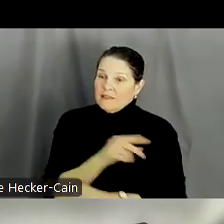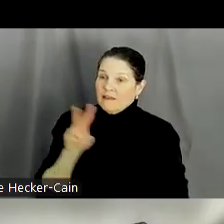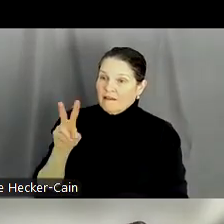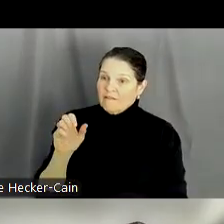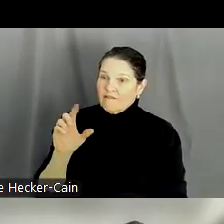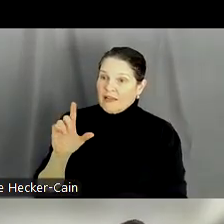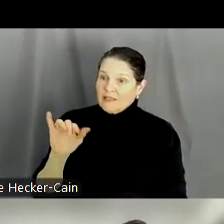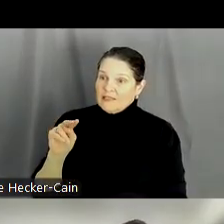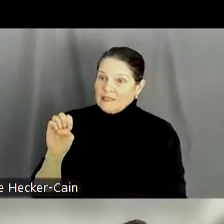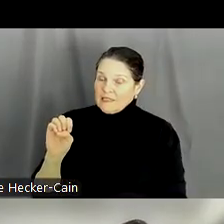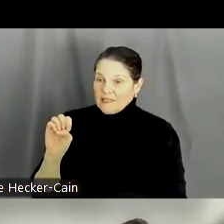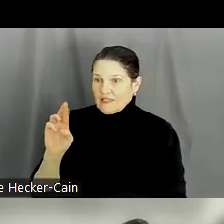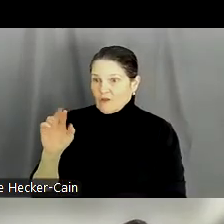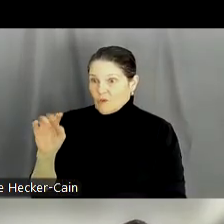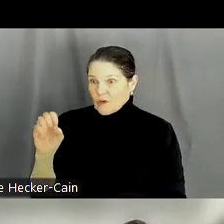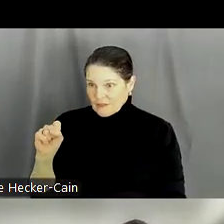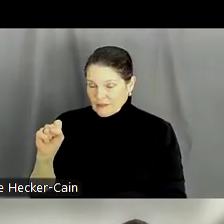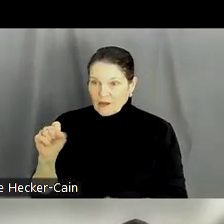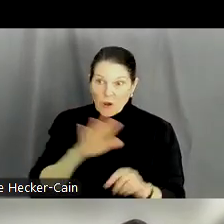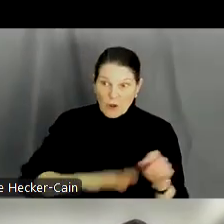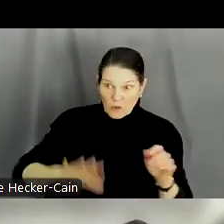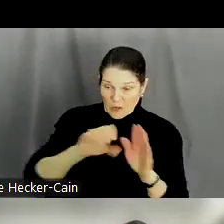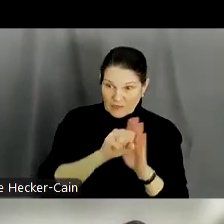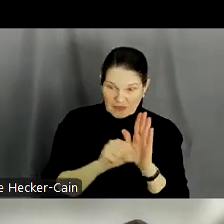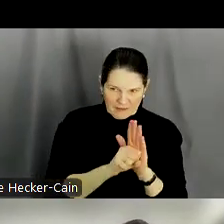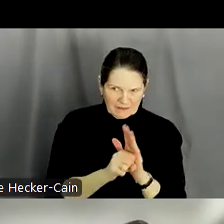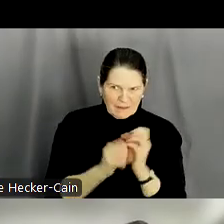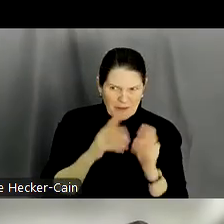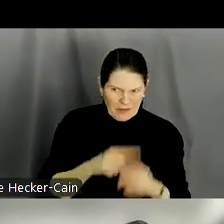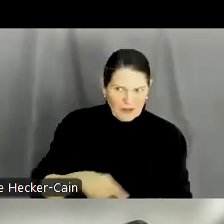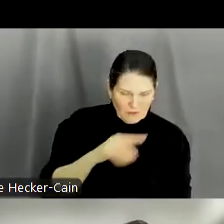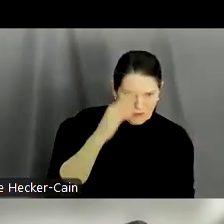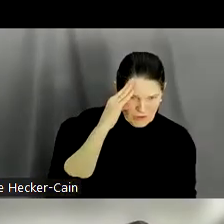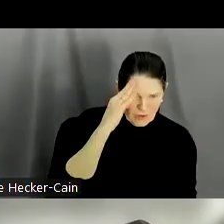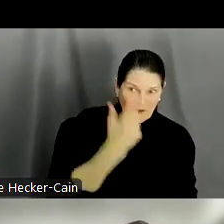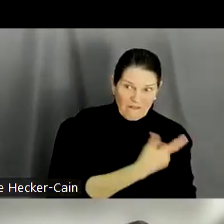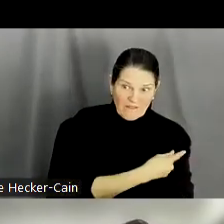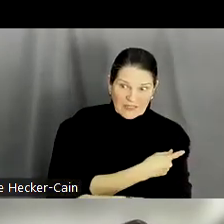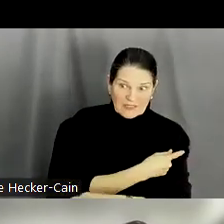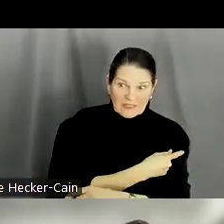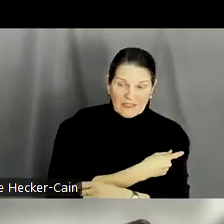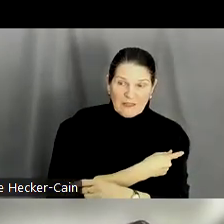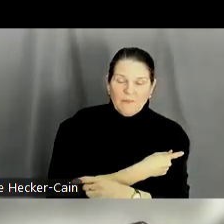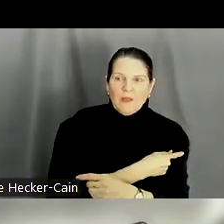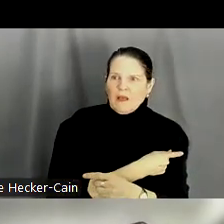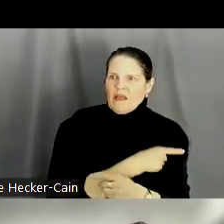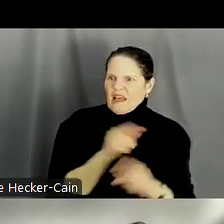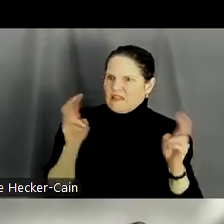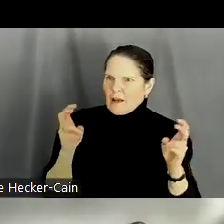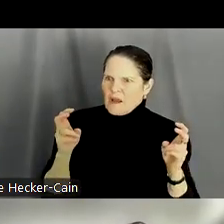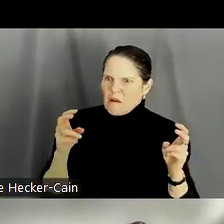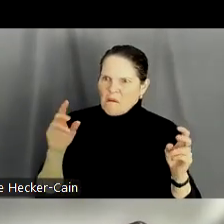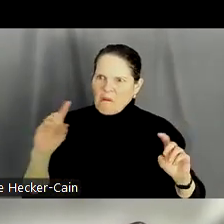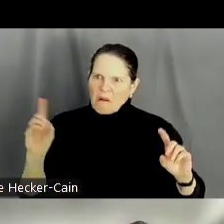state. I think many public health folks on this call will know that in the past few years, the vaccinations have become increasingly politicized. And this